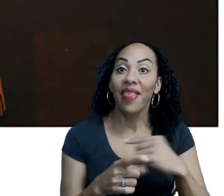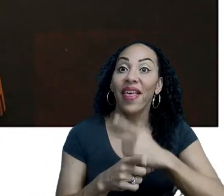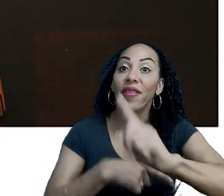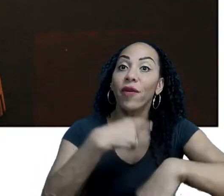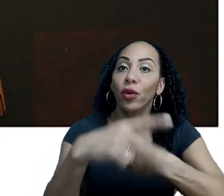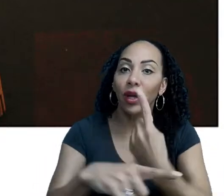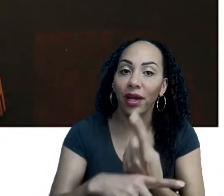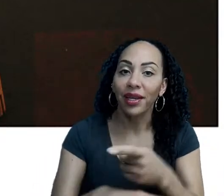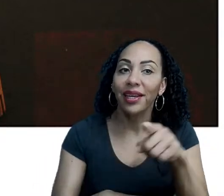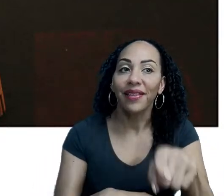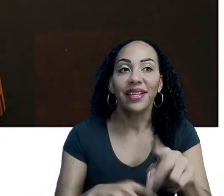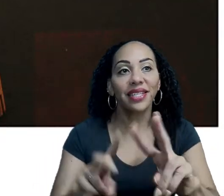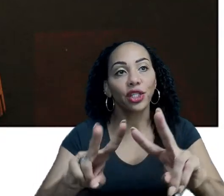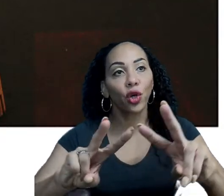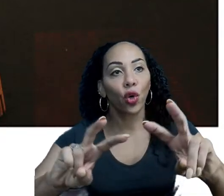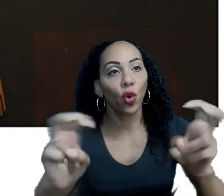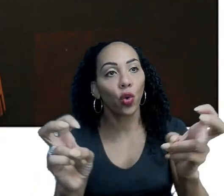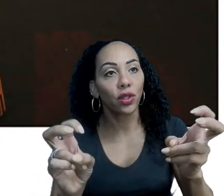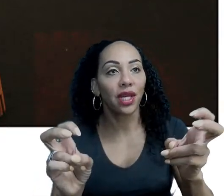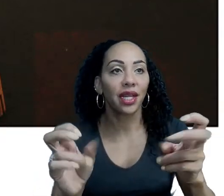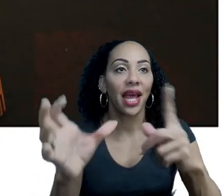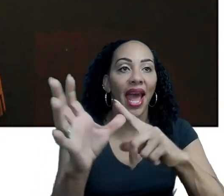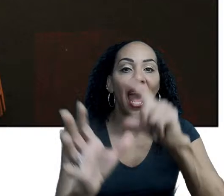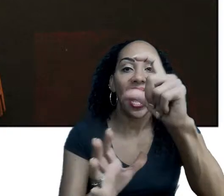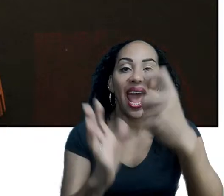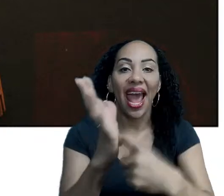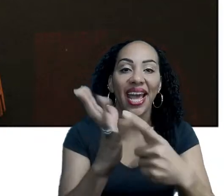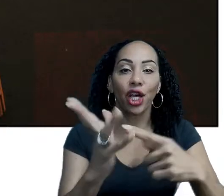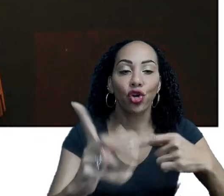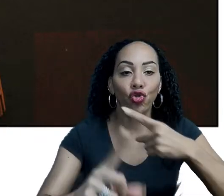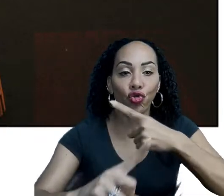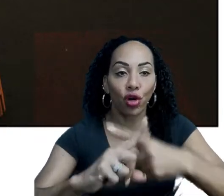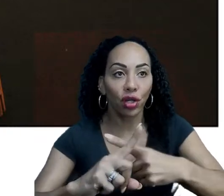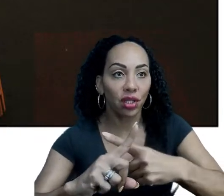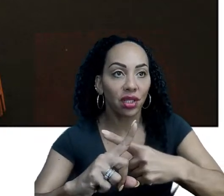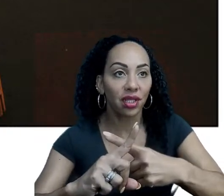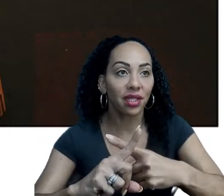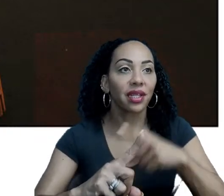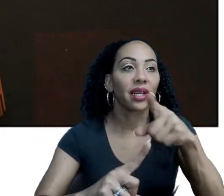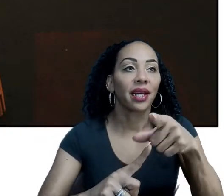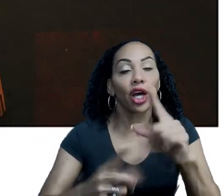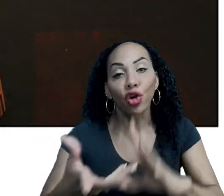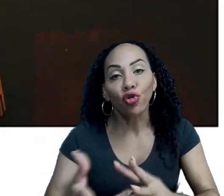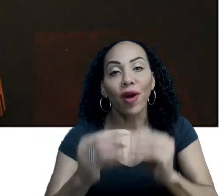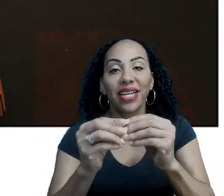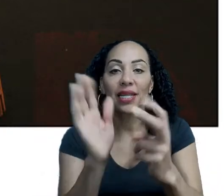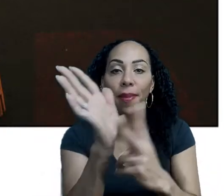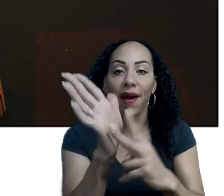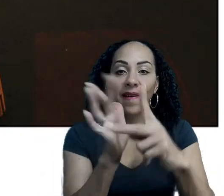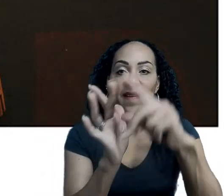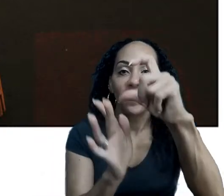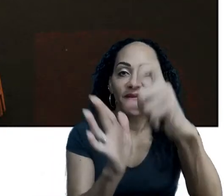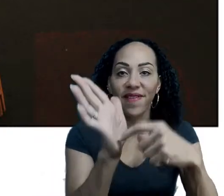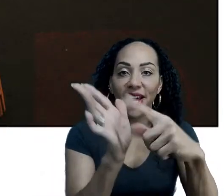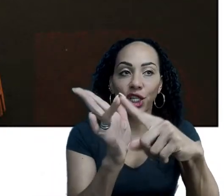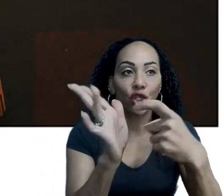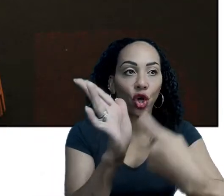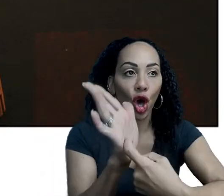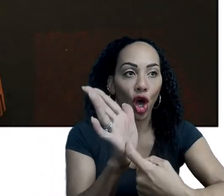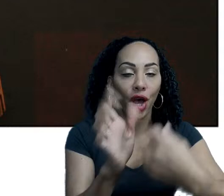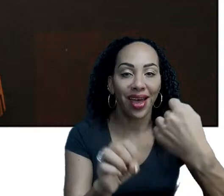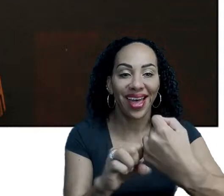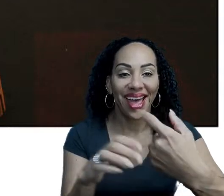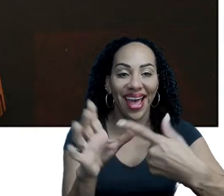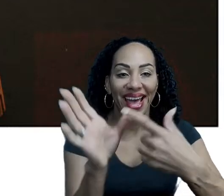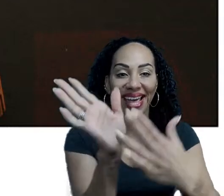an acrux produced by an instrument inventor called Victor Gamma. And he just basically wanted